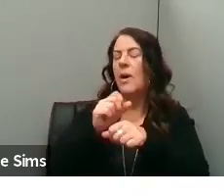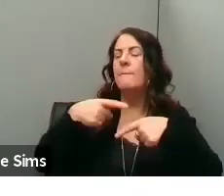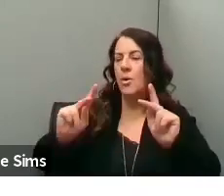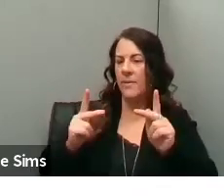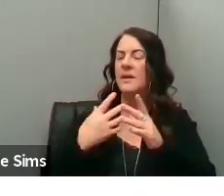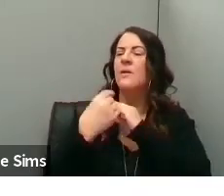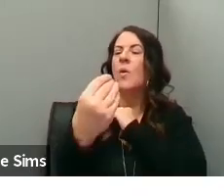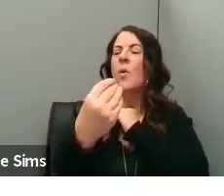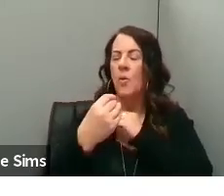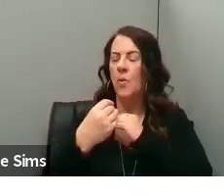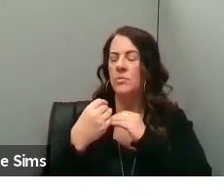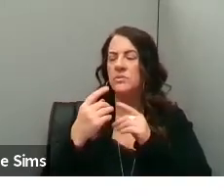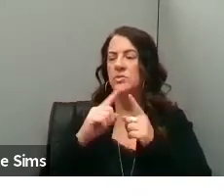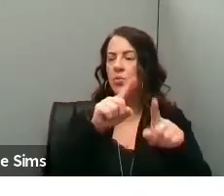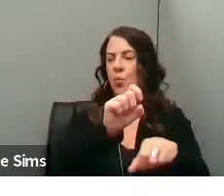please.